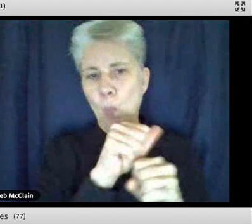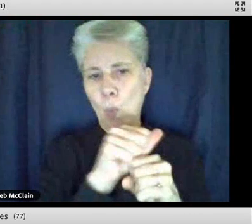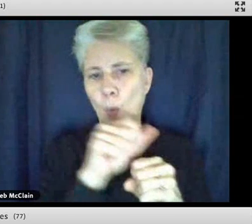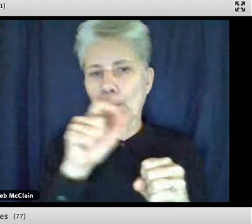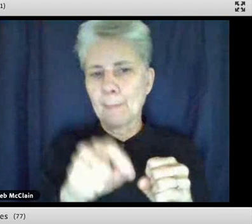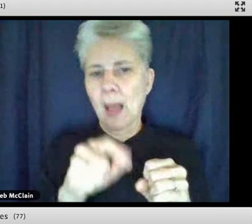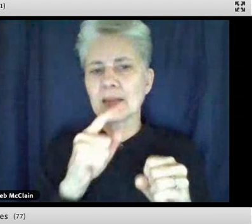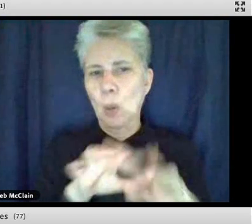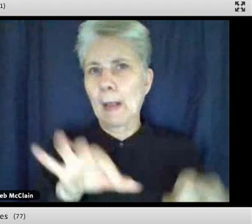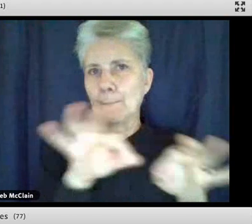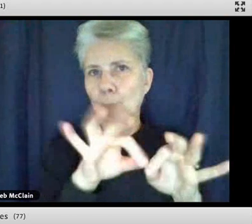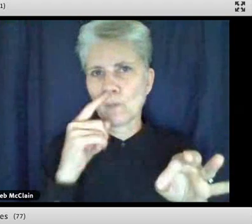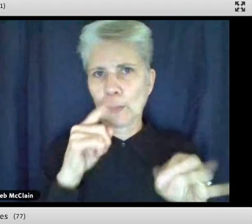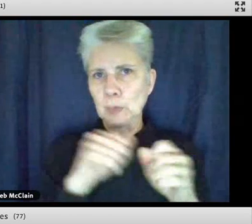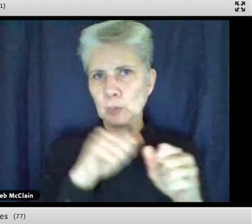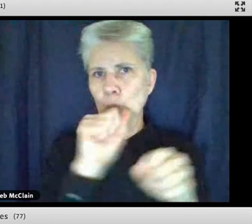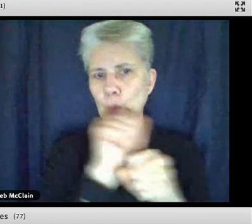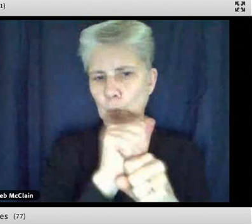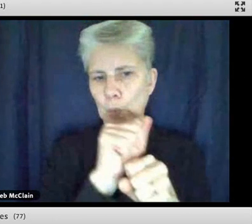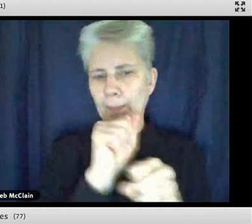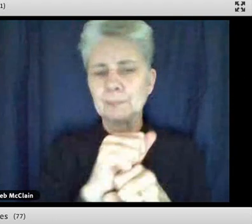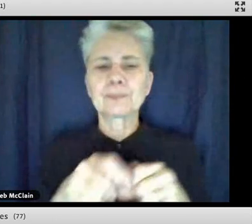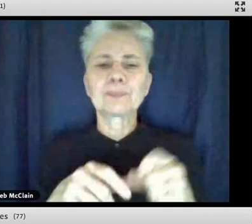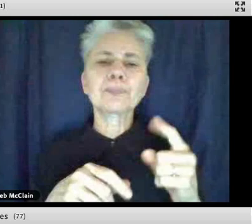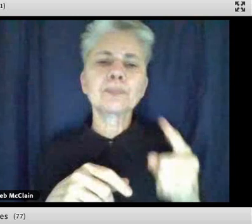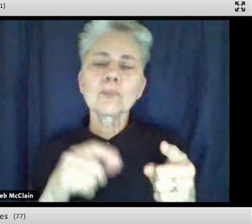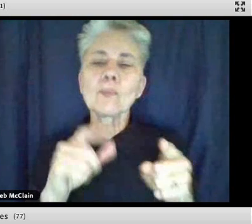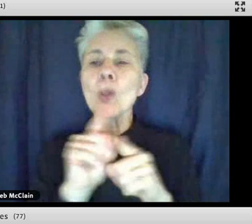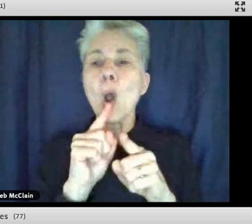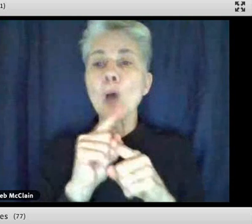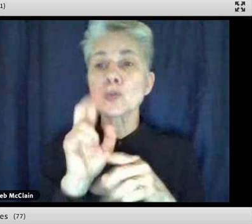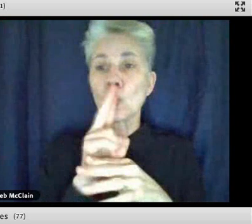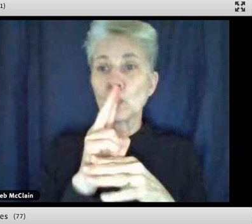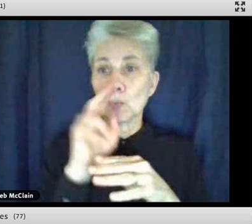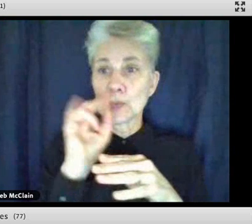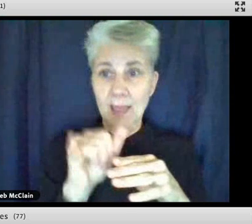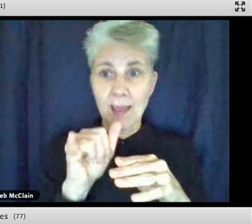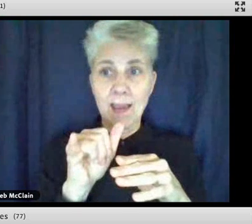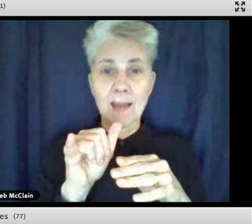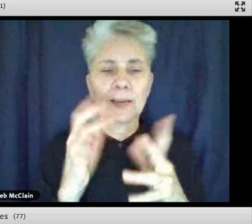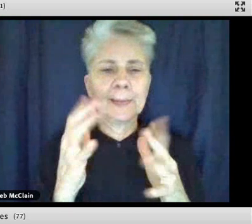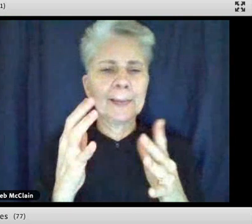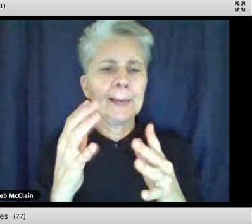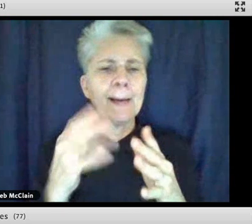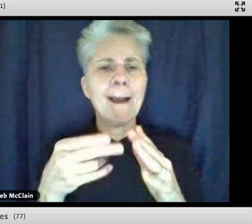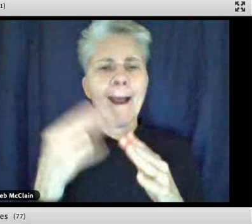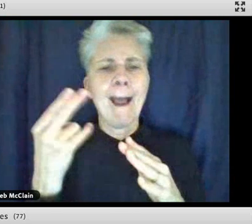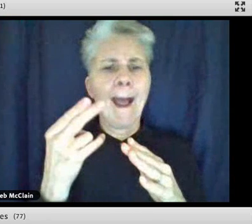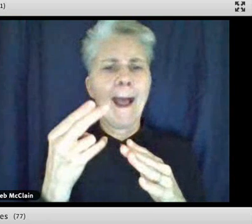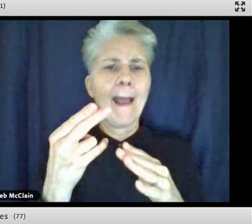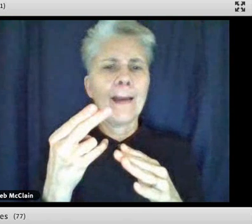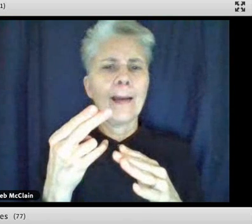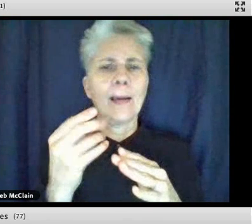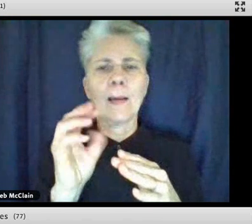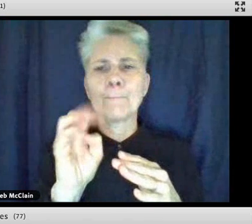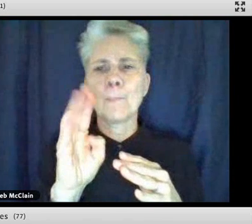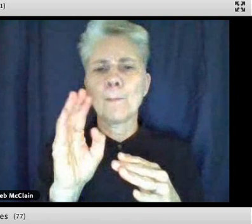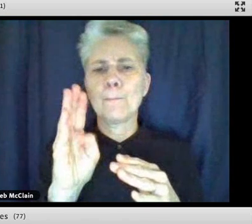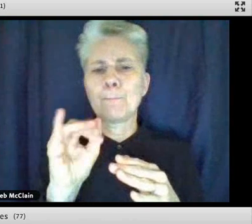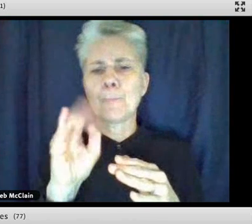he's an essential employee. But they also here use that it's a